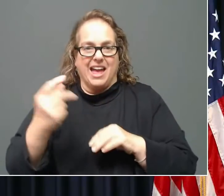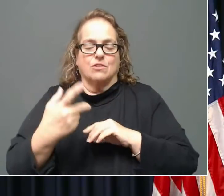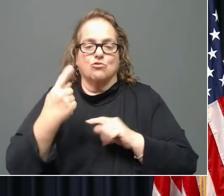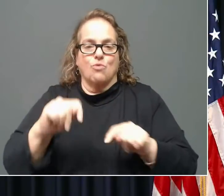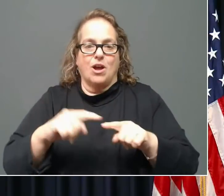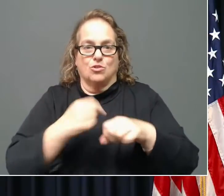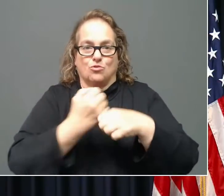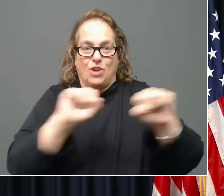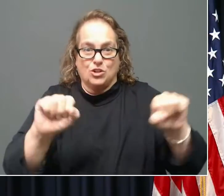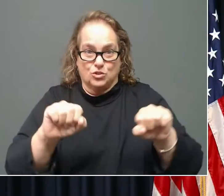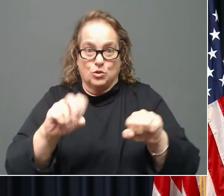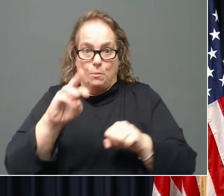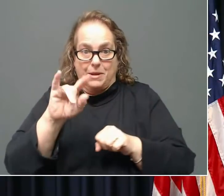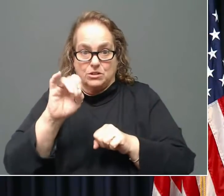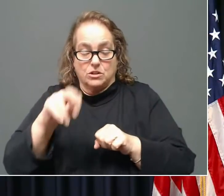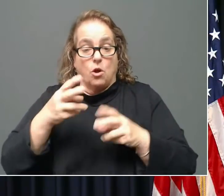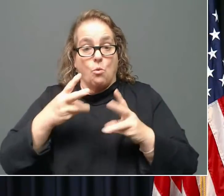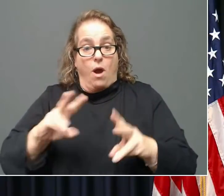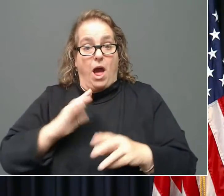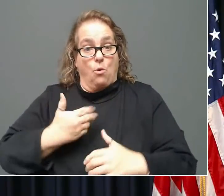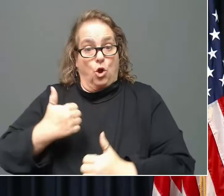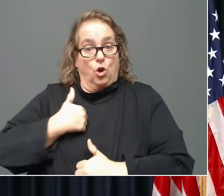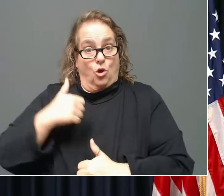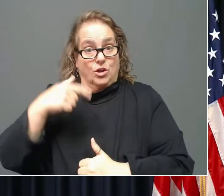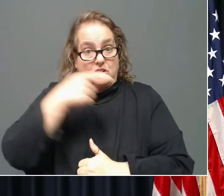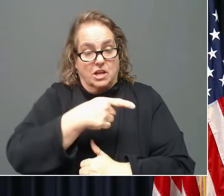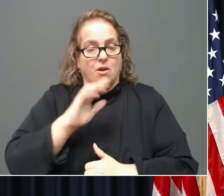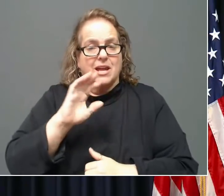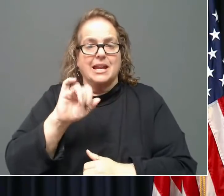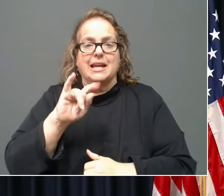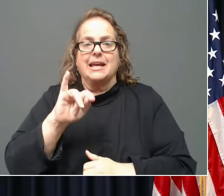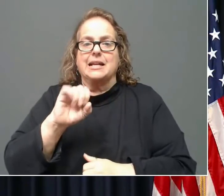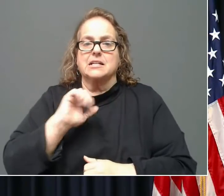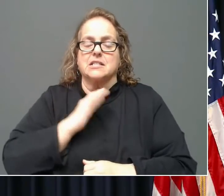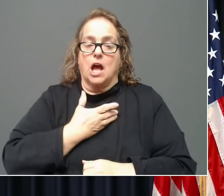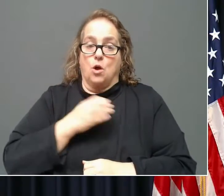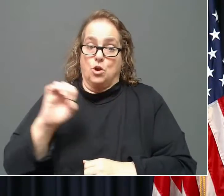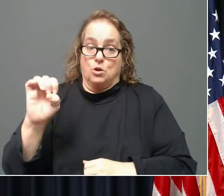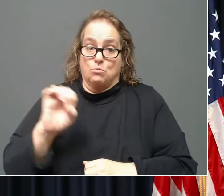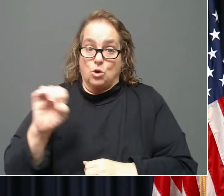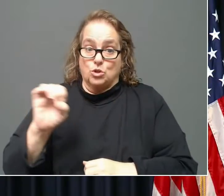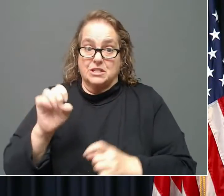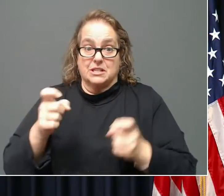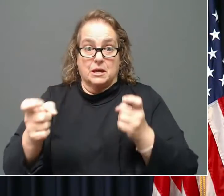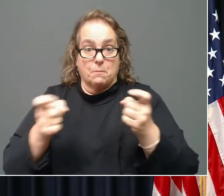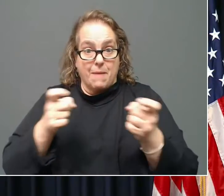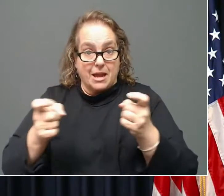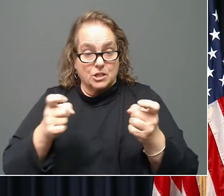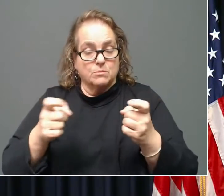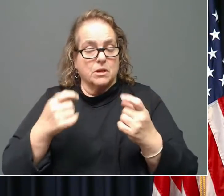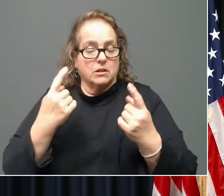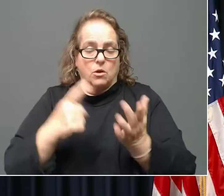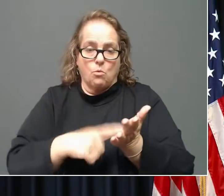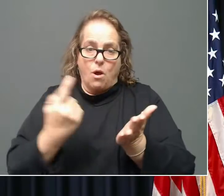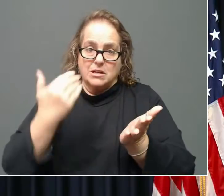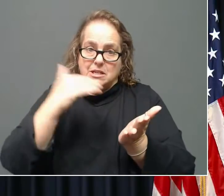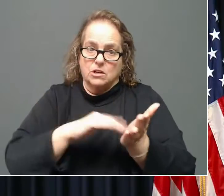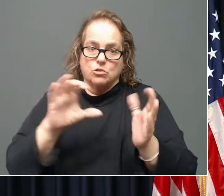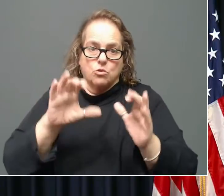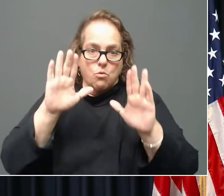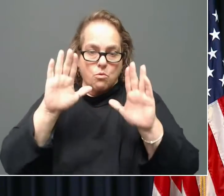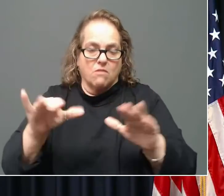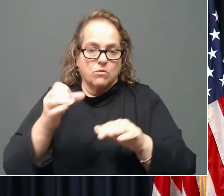emergency management that is once again doing an incredible job protecting the people in their